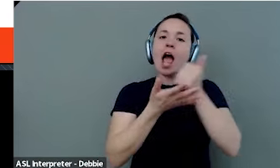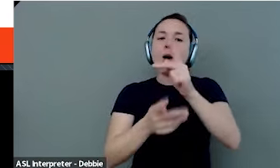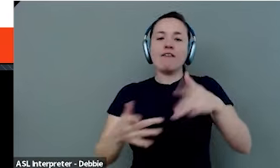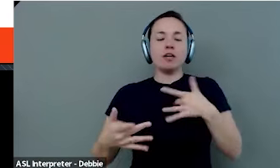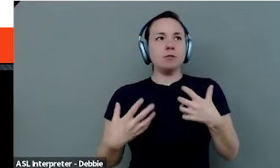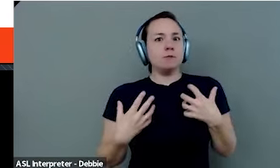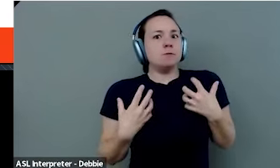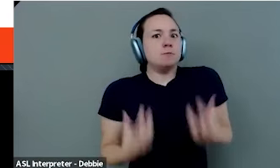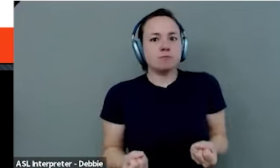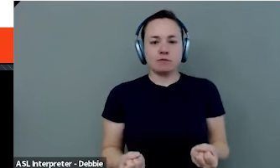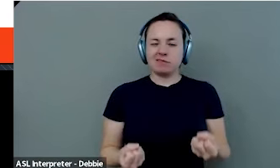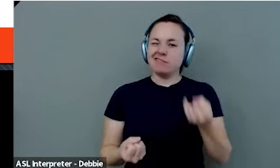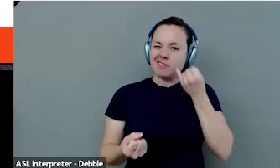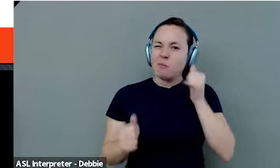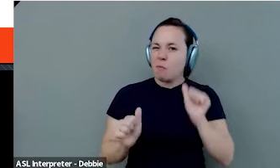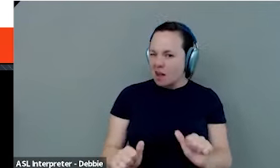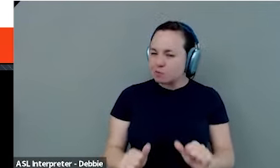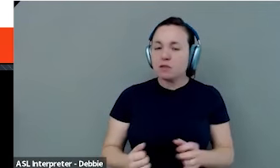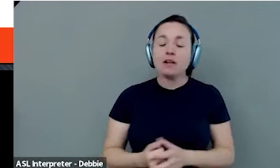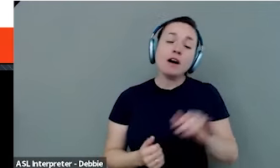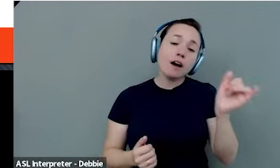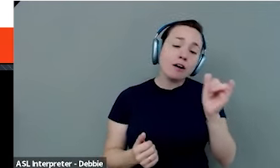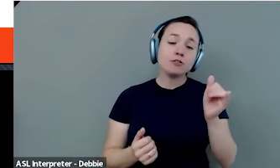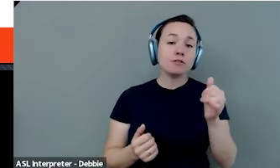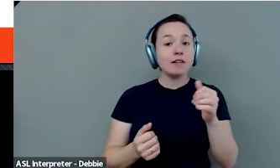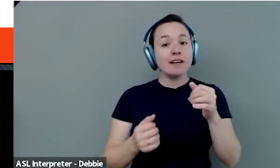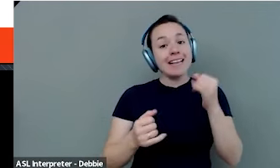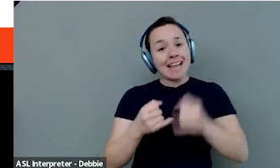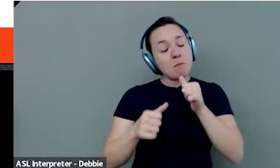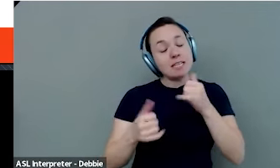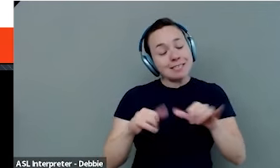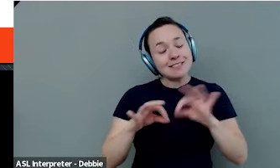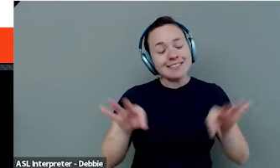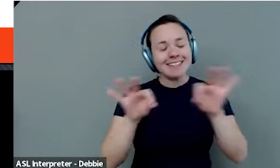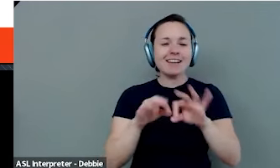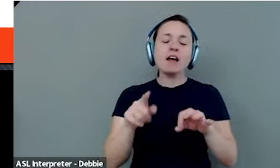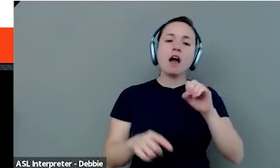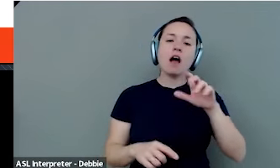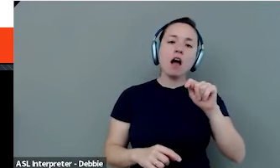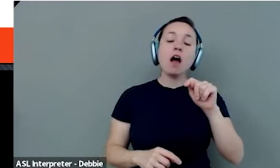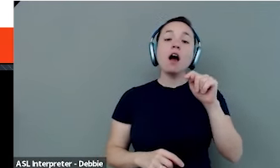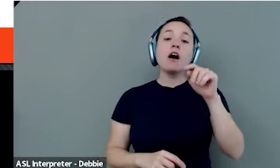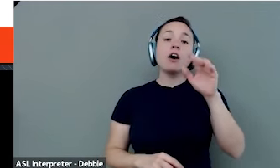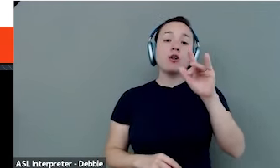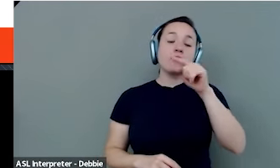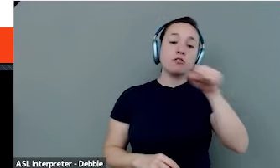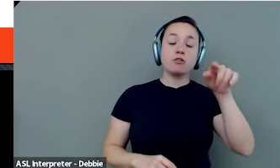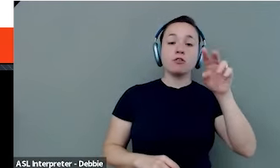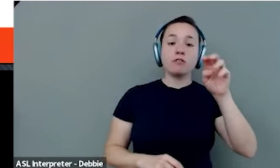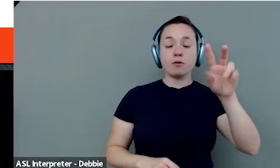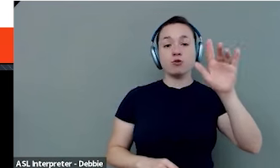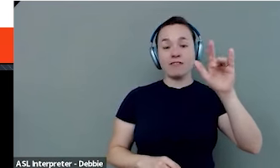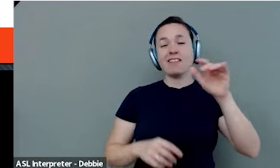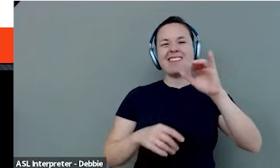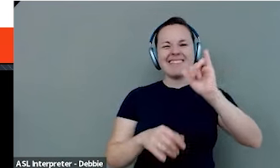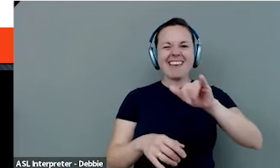then last but not least, we are also a polling center from October 25th to November 5th. So all of our programming,